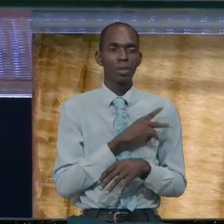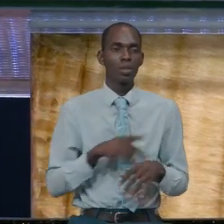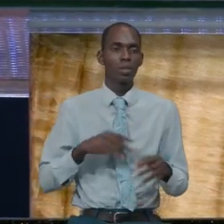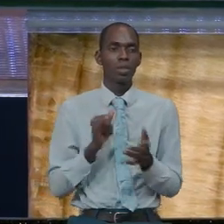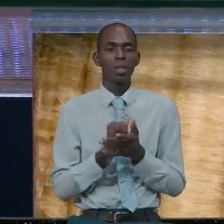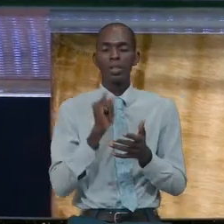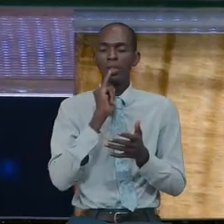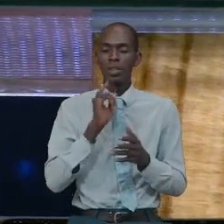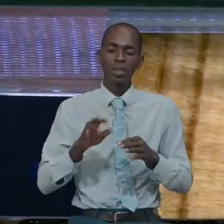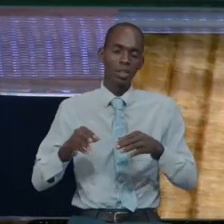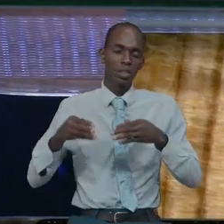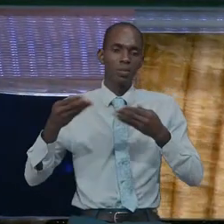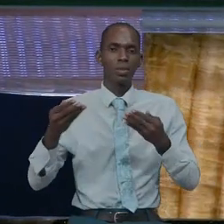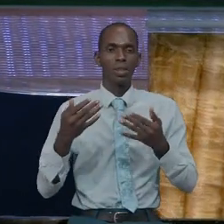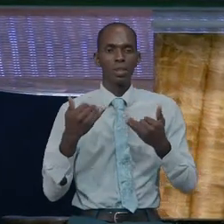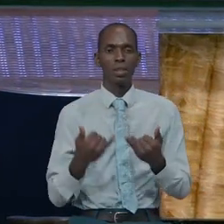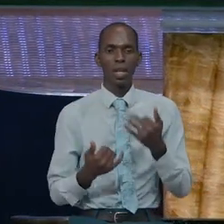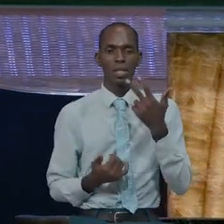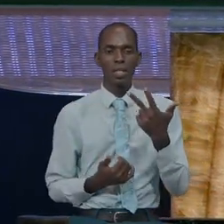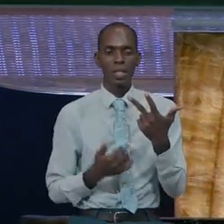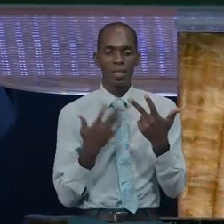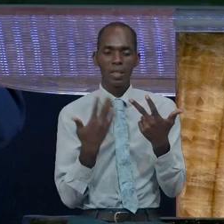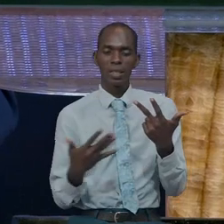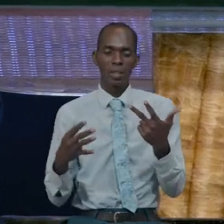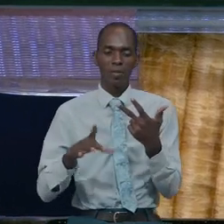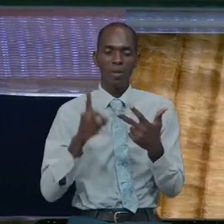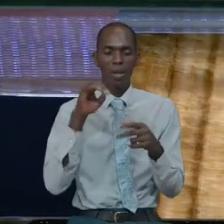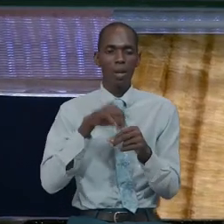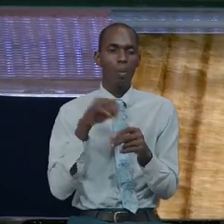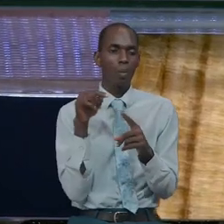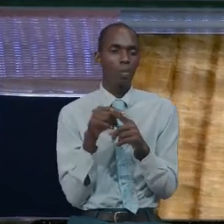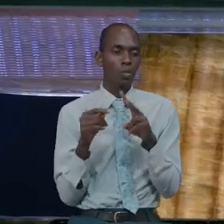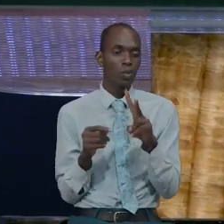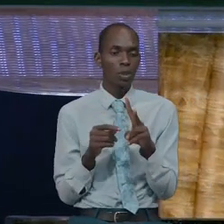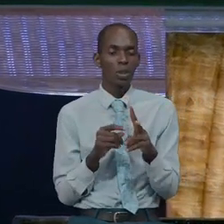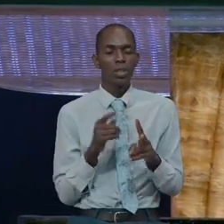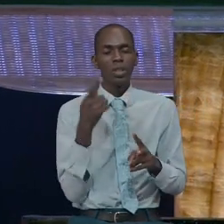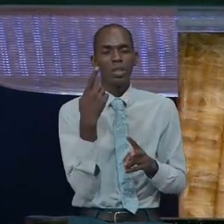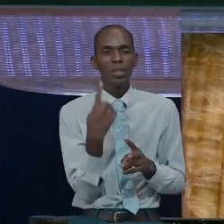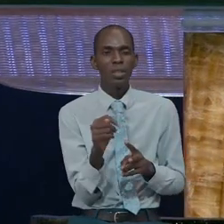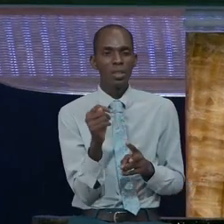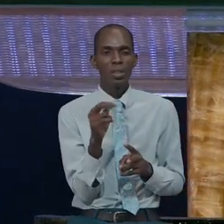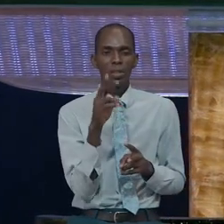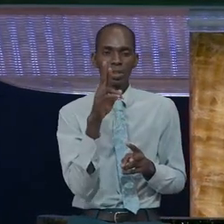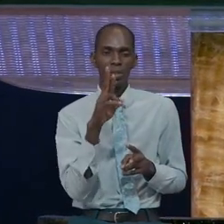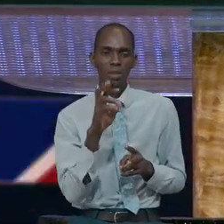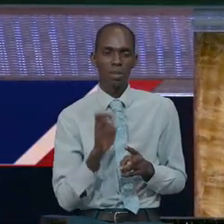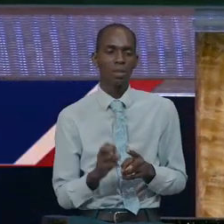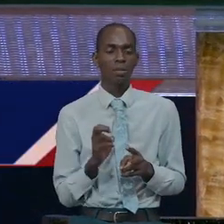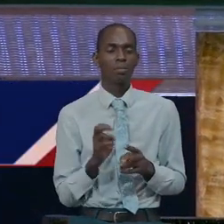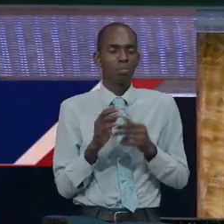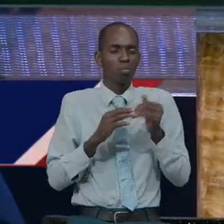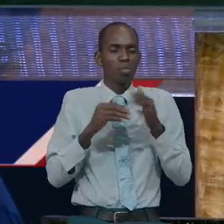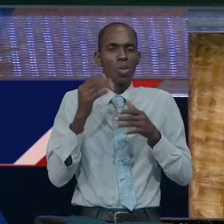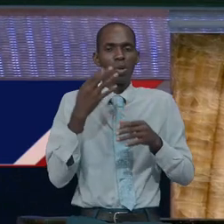and it is for continuity. Three things we're looking at. Look at number one, the immutability of Emmanuel's